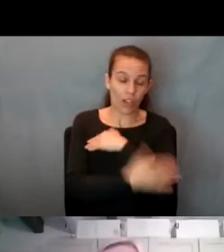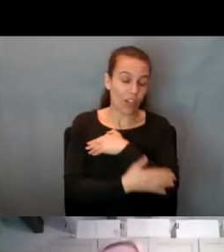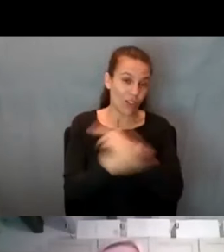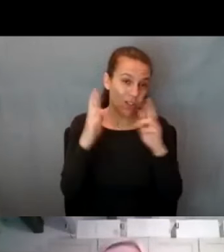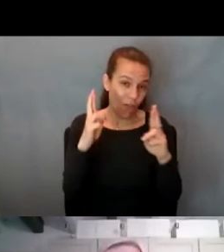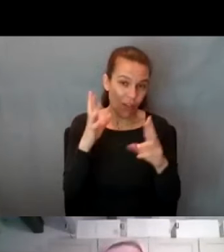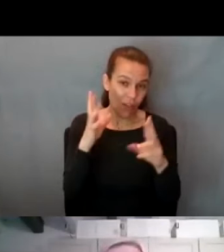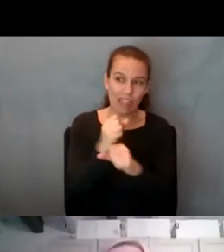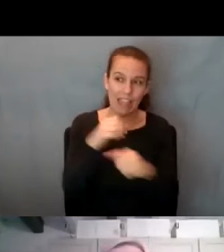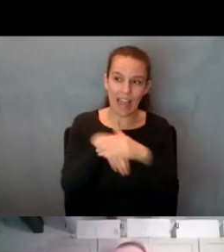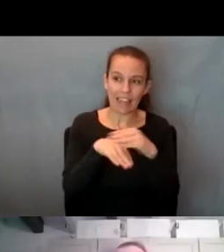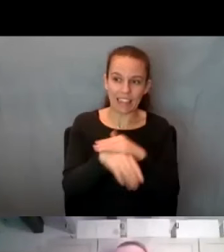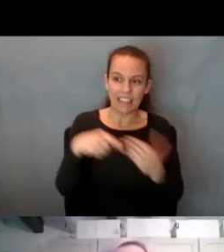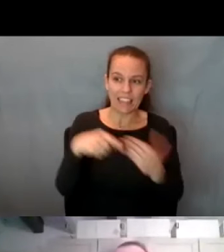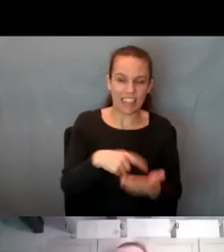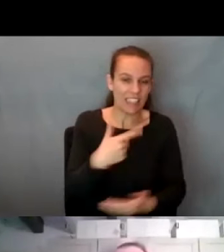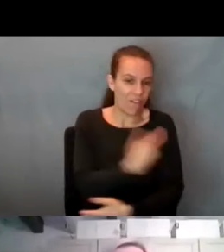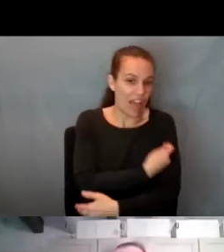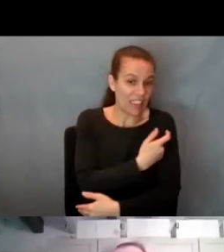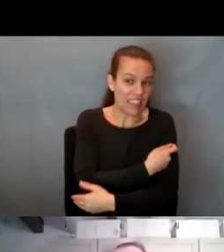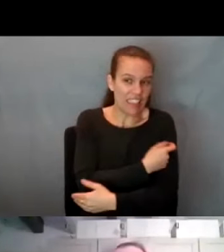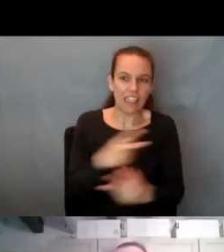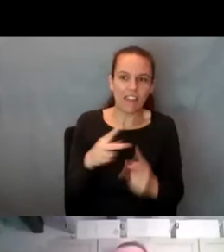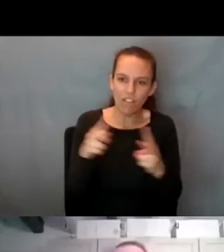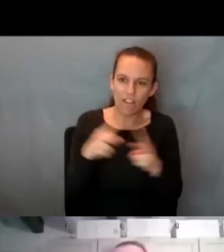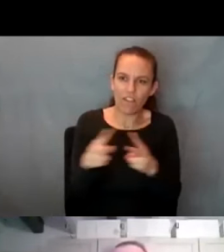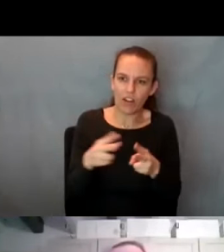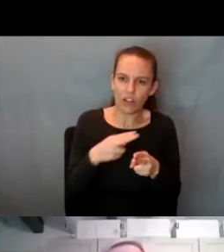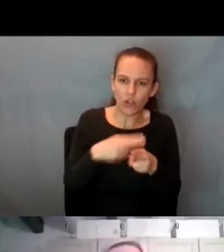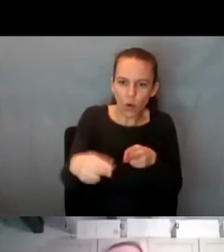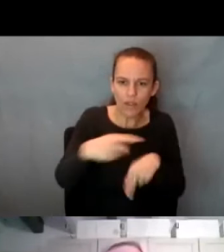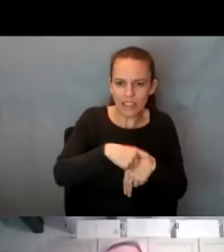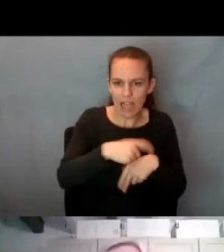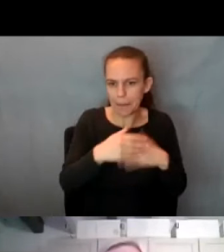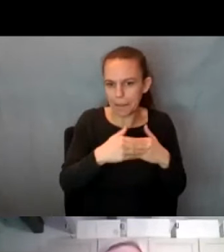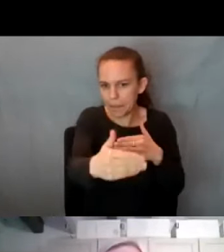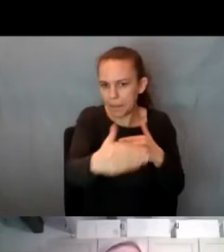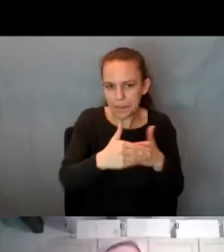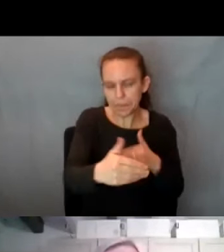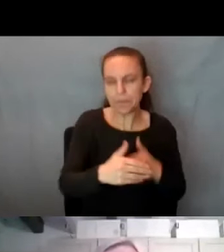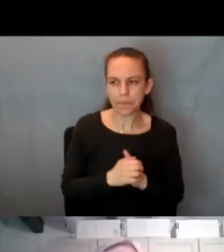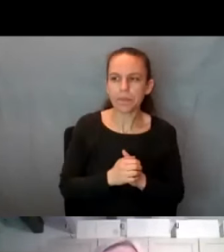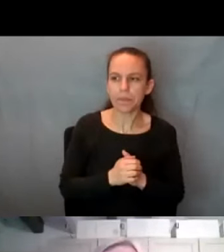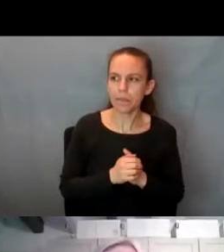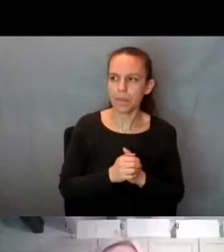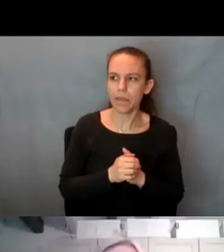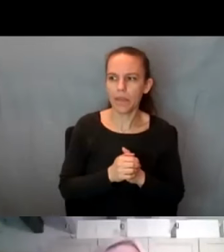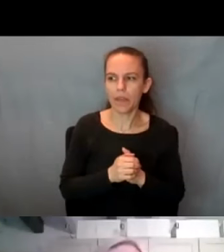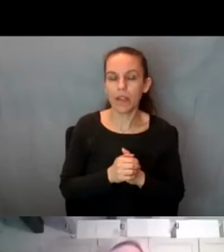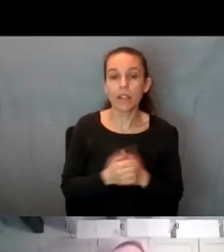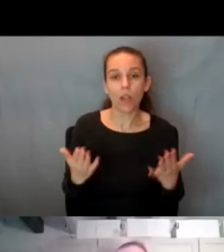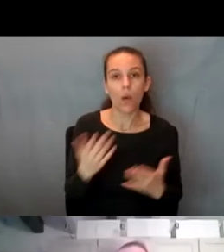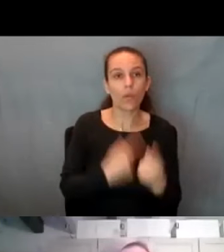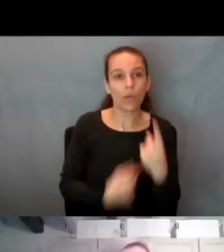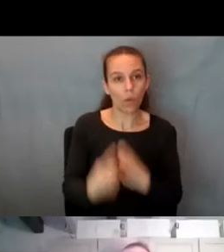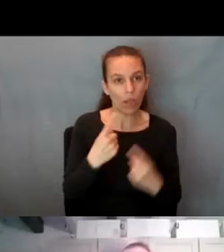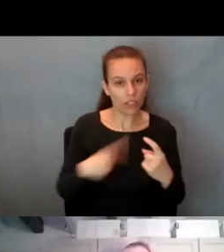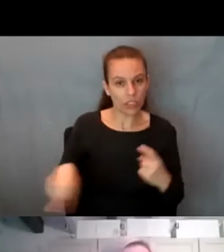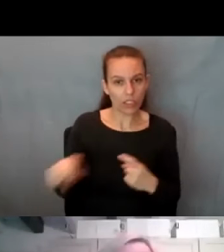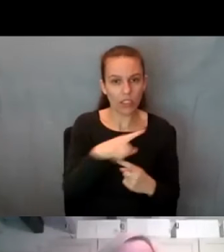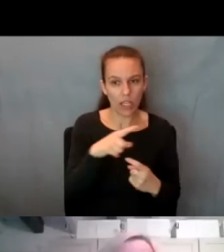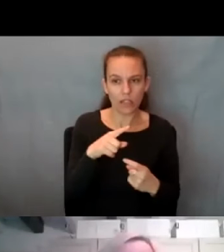this vaccine in a very, very short timeline. And the questions that you put forward